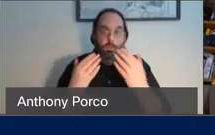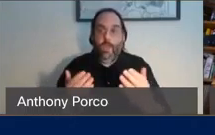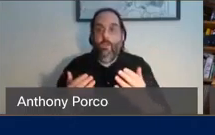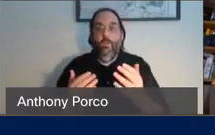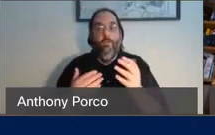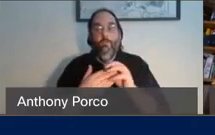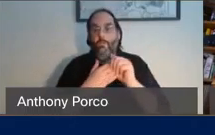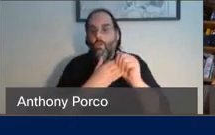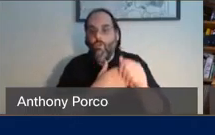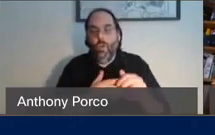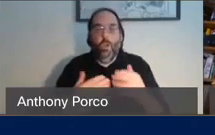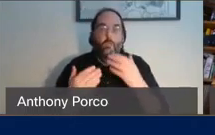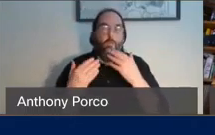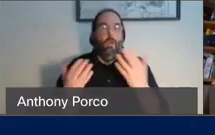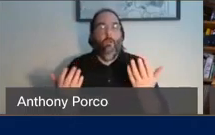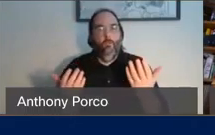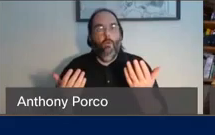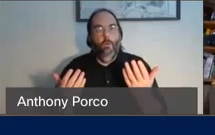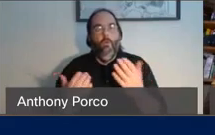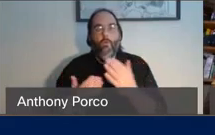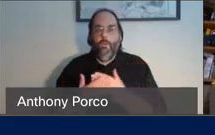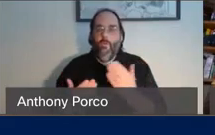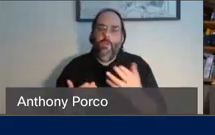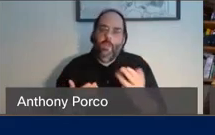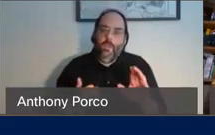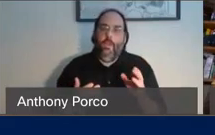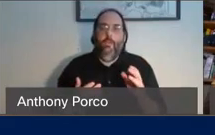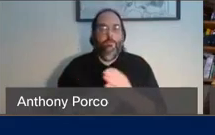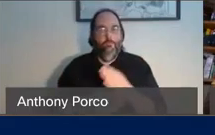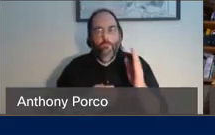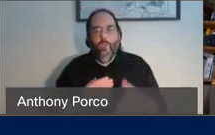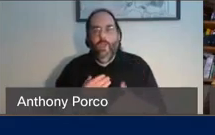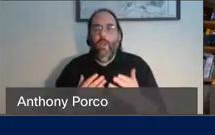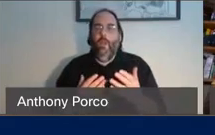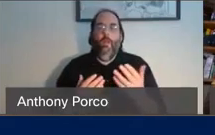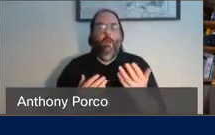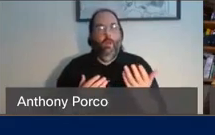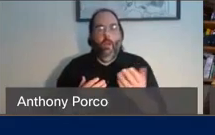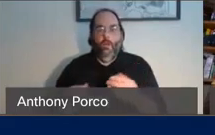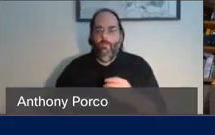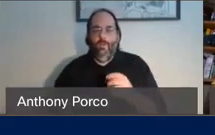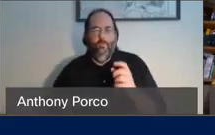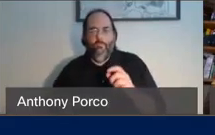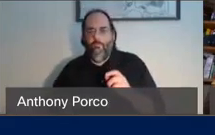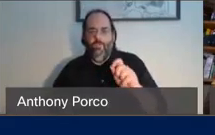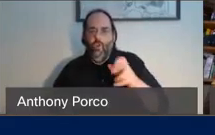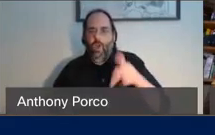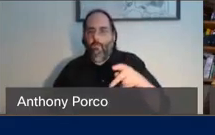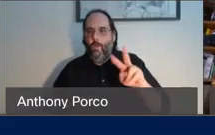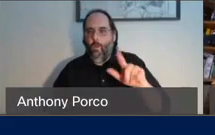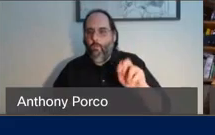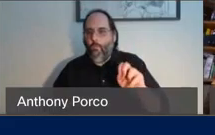throughout. I think, some of the things that he's instituted, these virtual town halls, the Friday